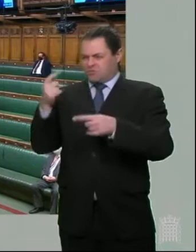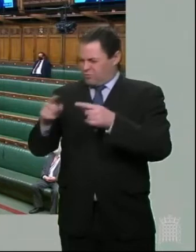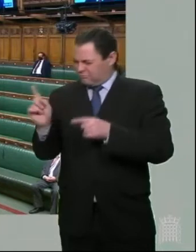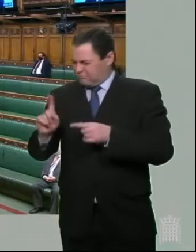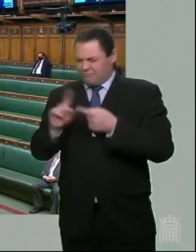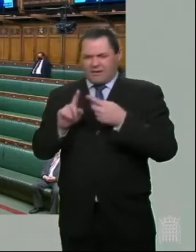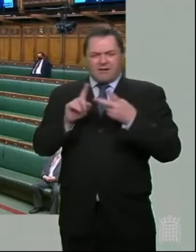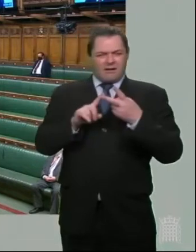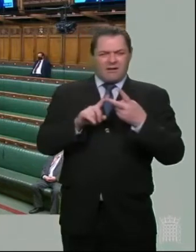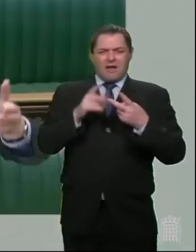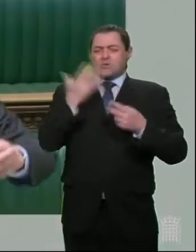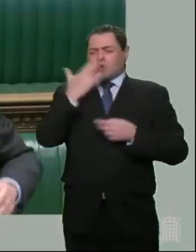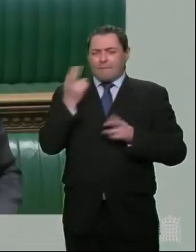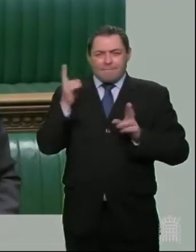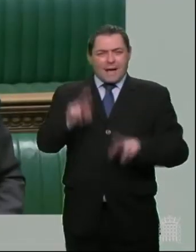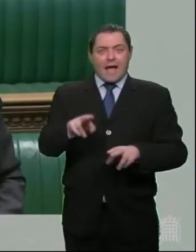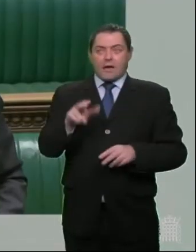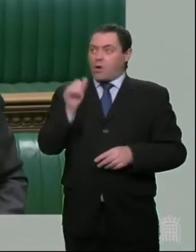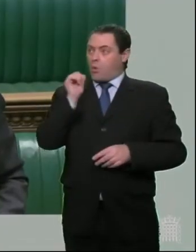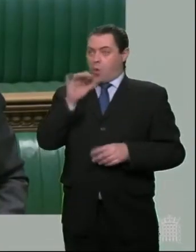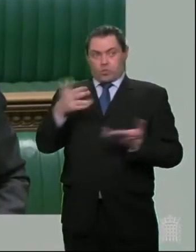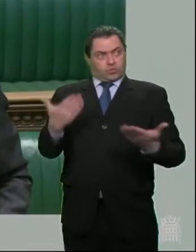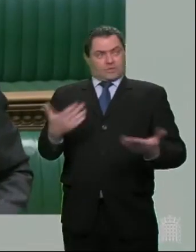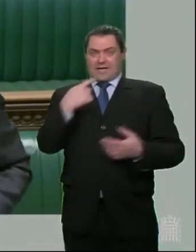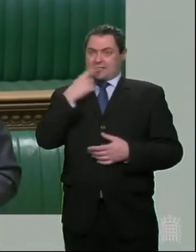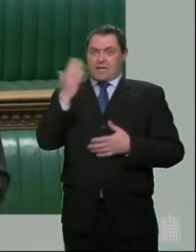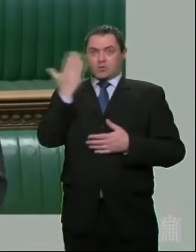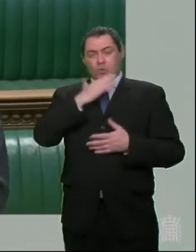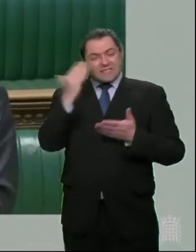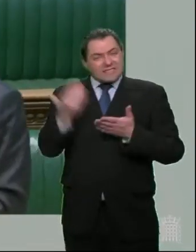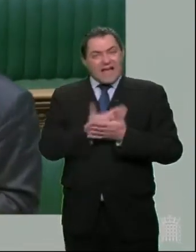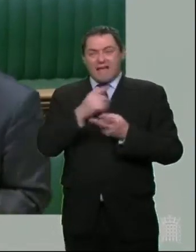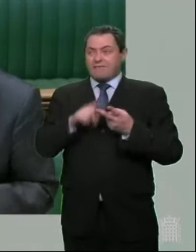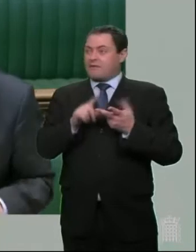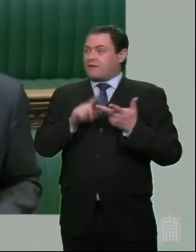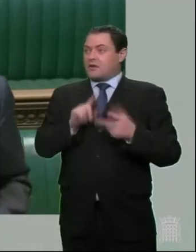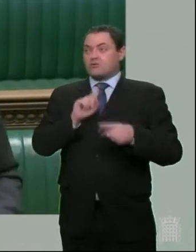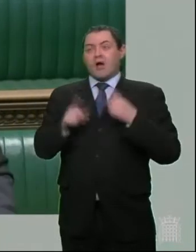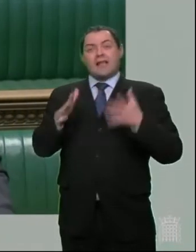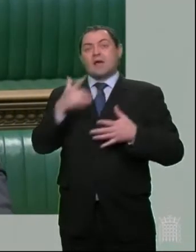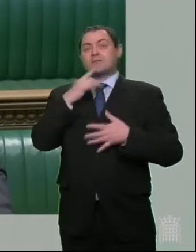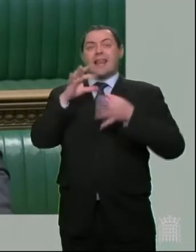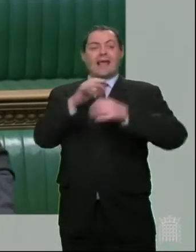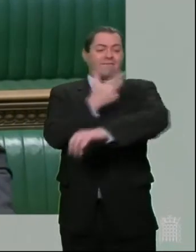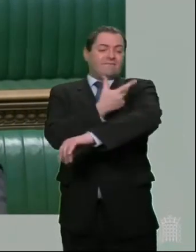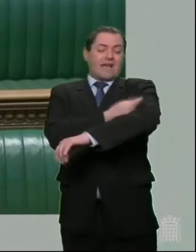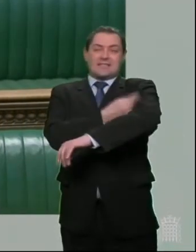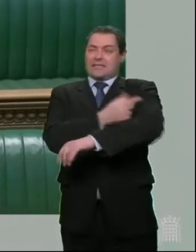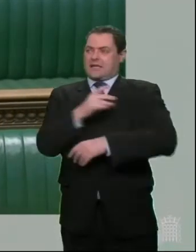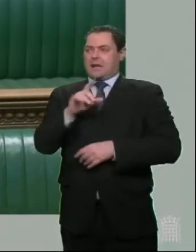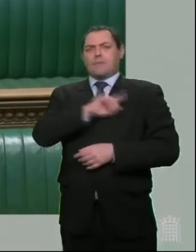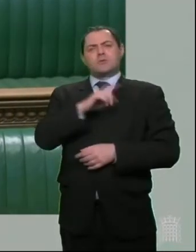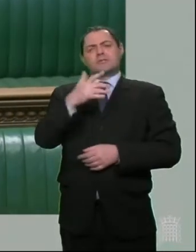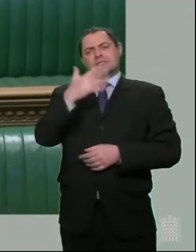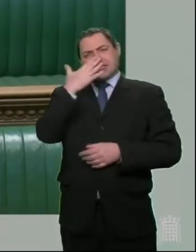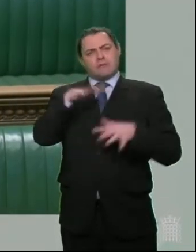calls for schools to go back. We won't even say this morning that schools are safe. He tries to associate himself now with the vaccine programme because he senses that that